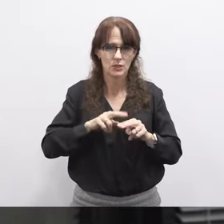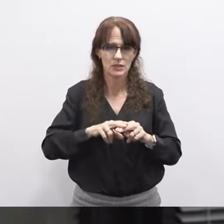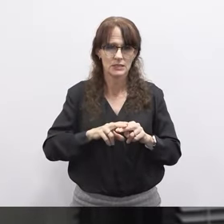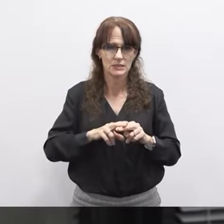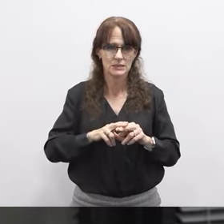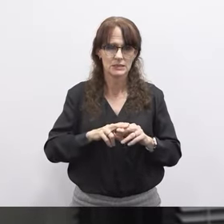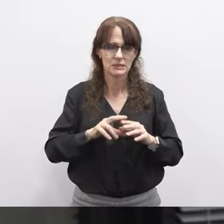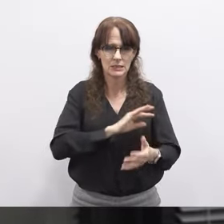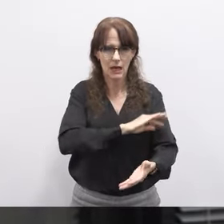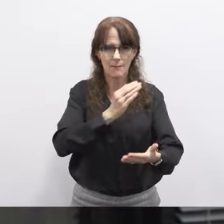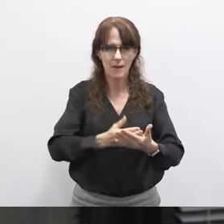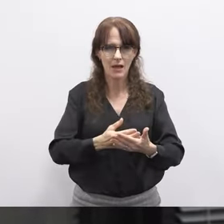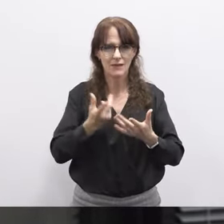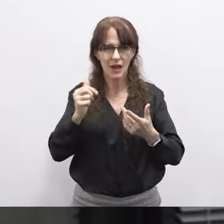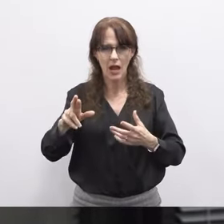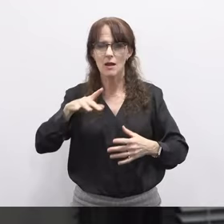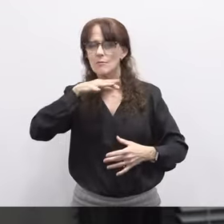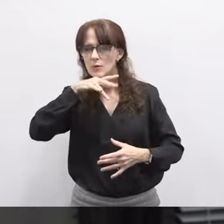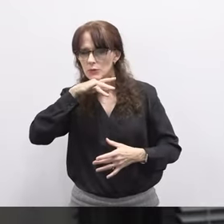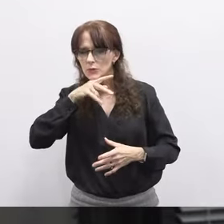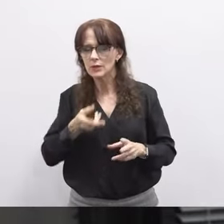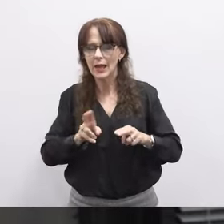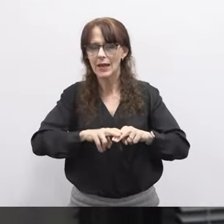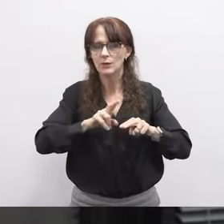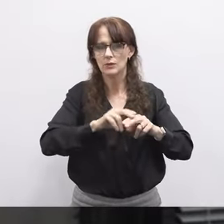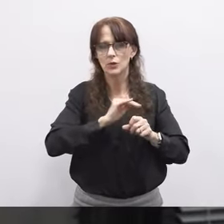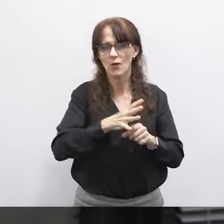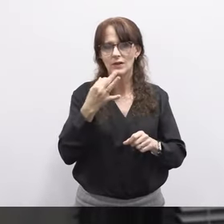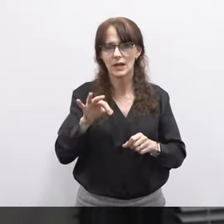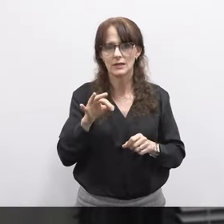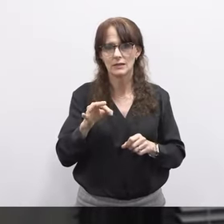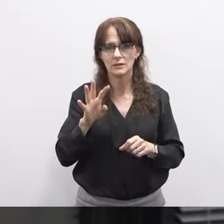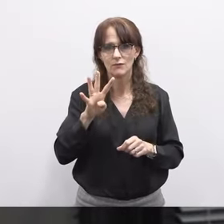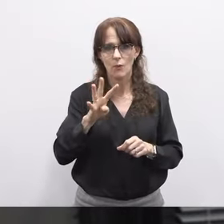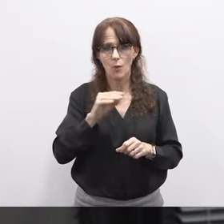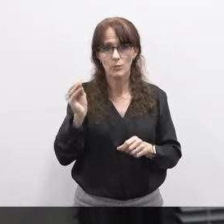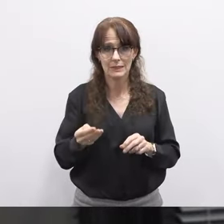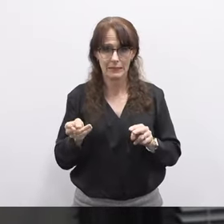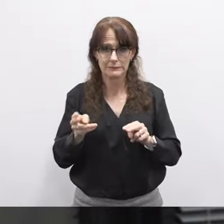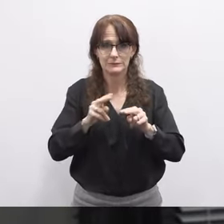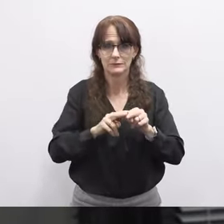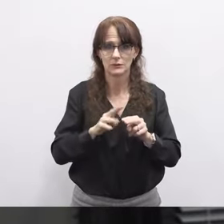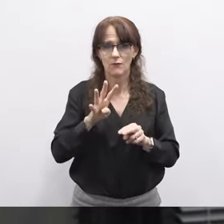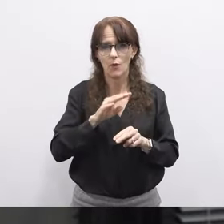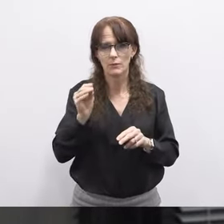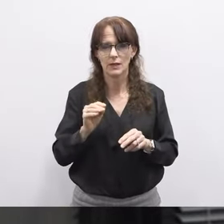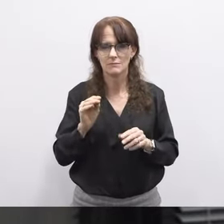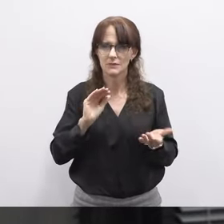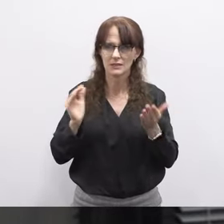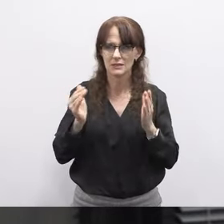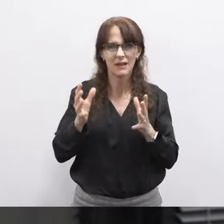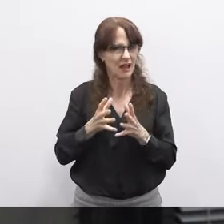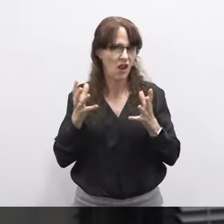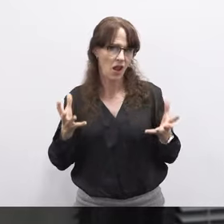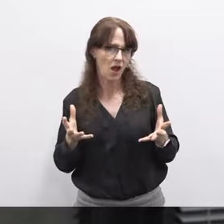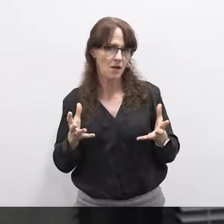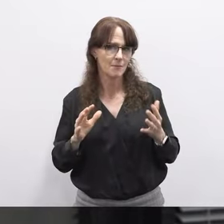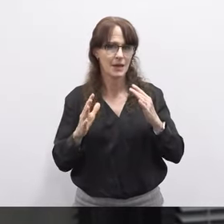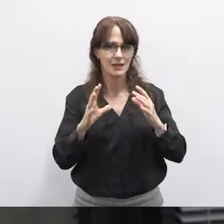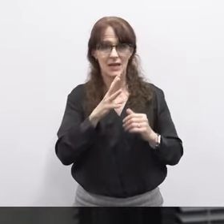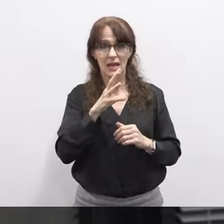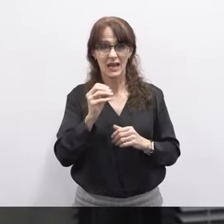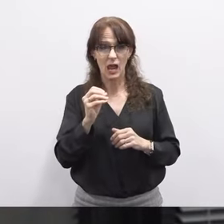air pollutants has the potential to increase COVID-19 cases by as much as 4%. While 4% might not seem like a lot, in a county with